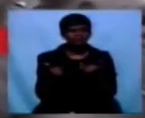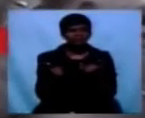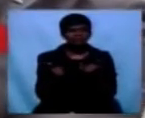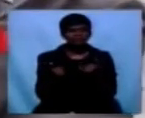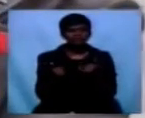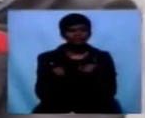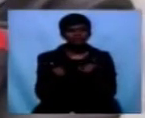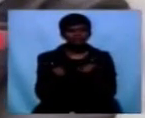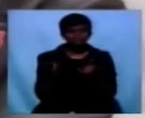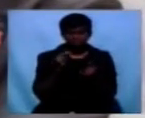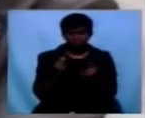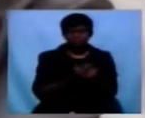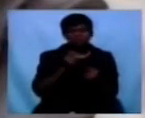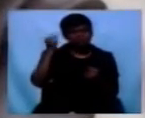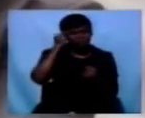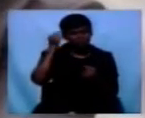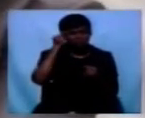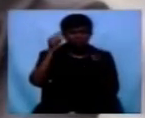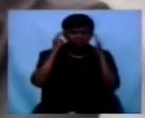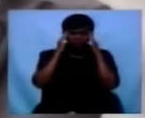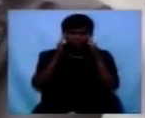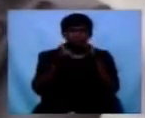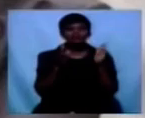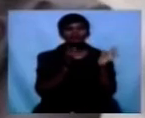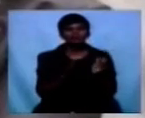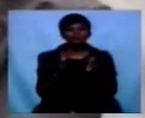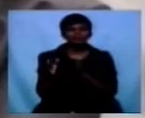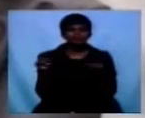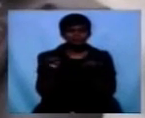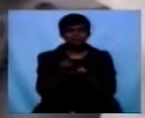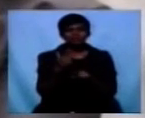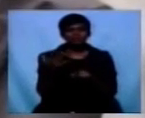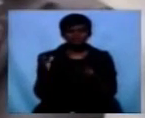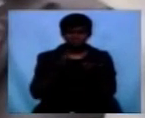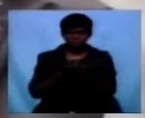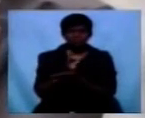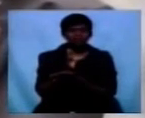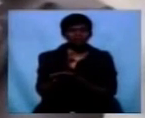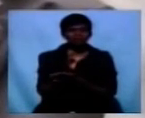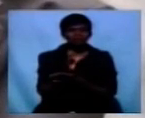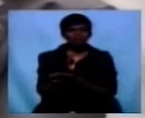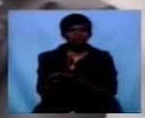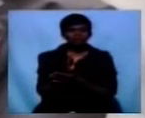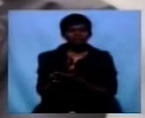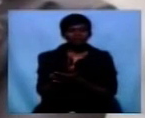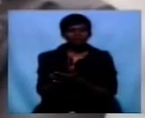are a government that is committed to planning and putting things right. We are